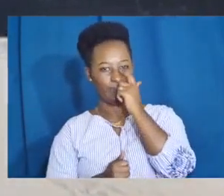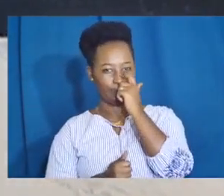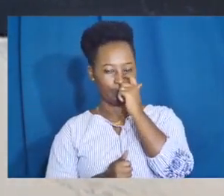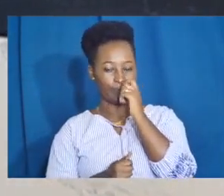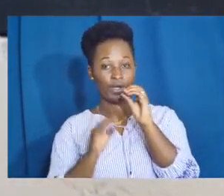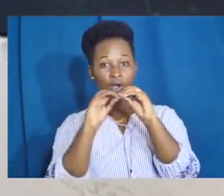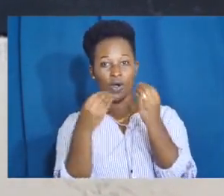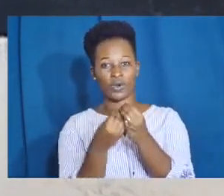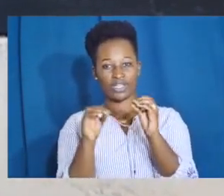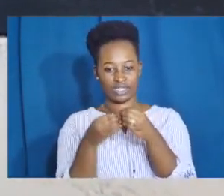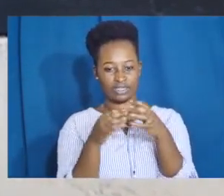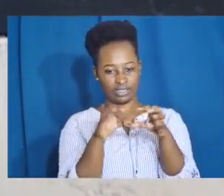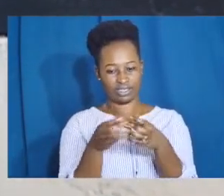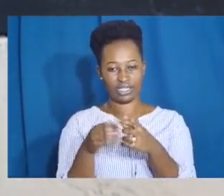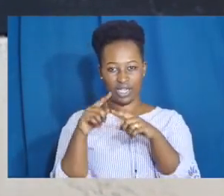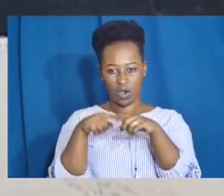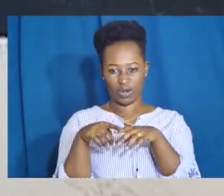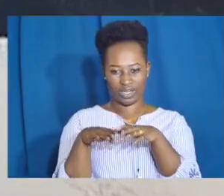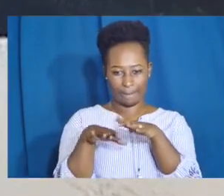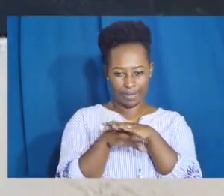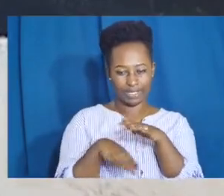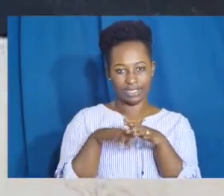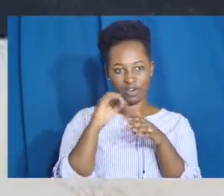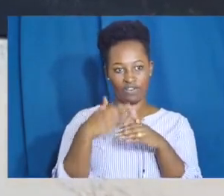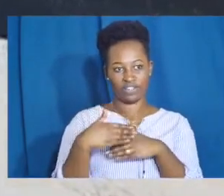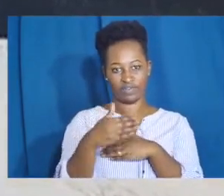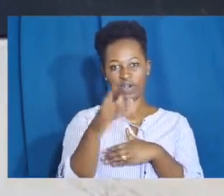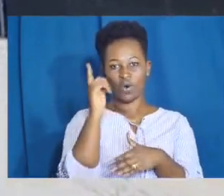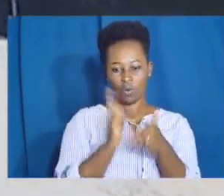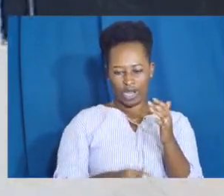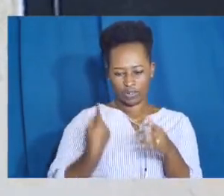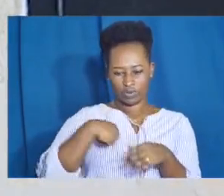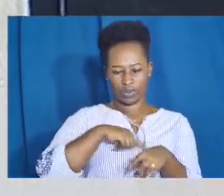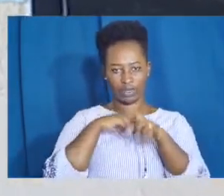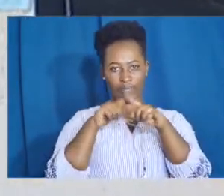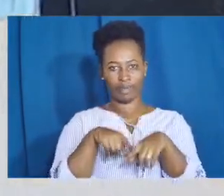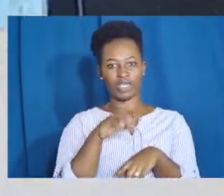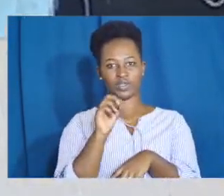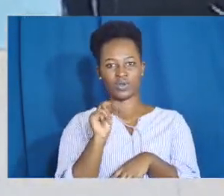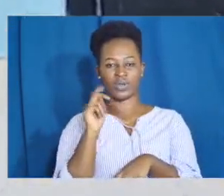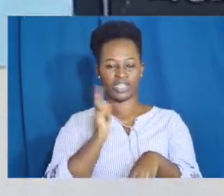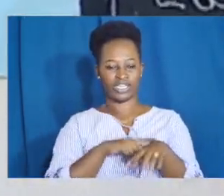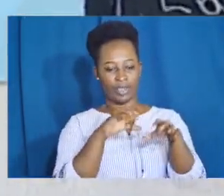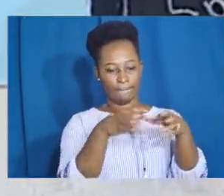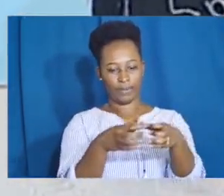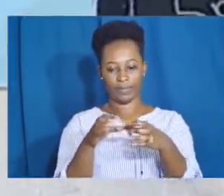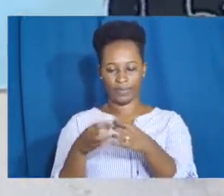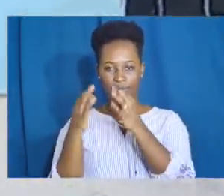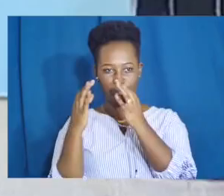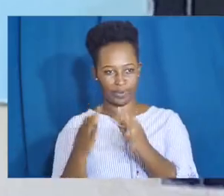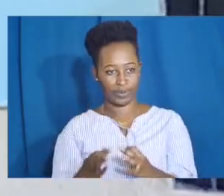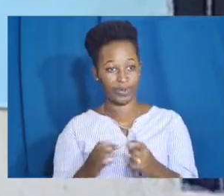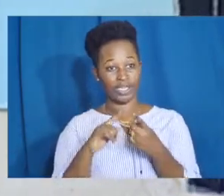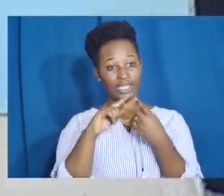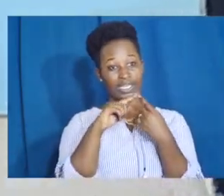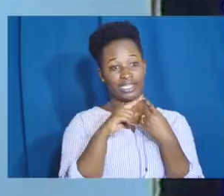Organisms are classified on the basis of the following. What do we base on when we are classifying organisms? One